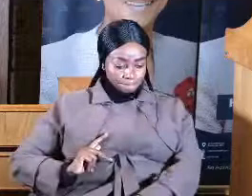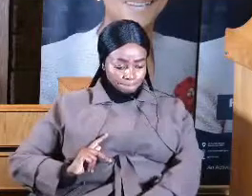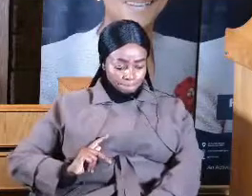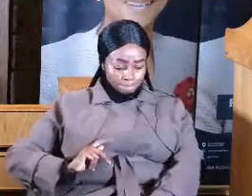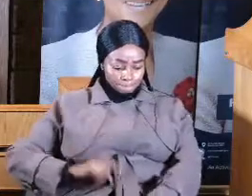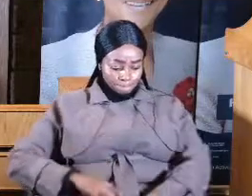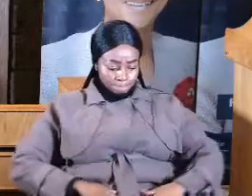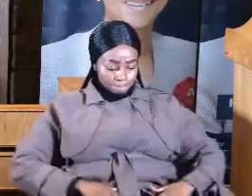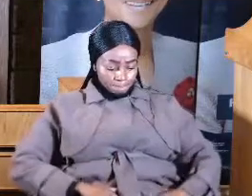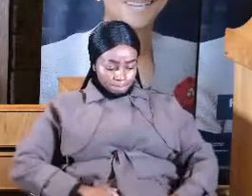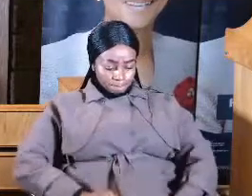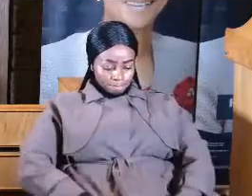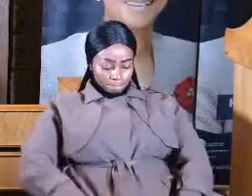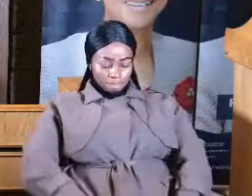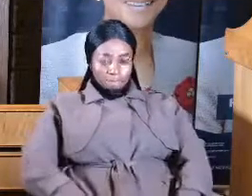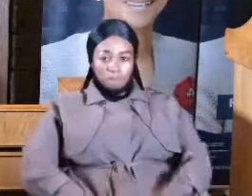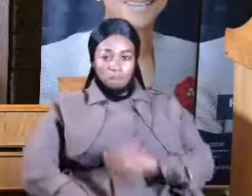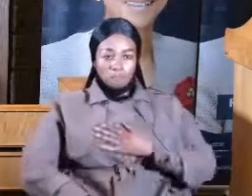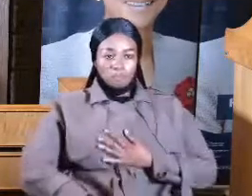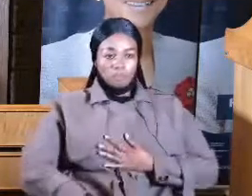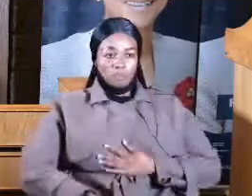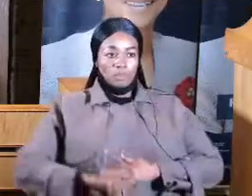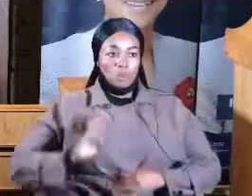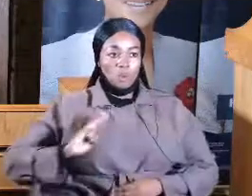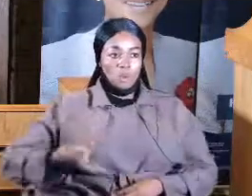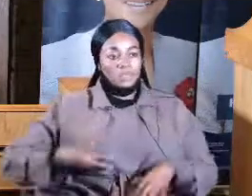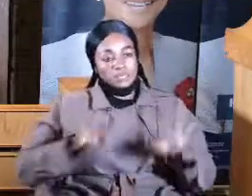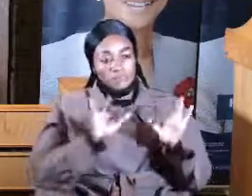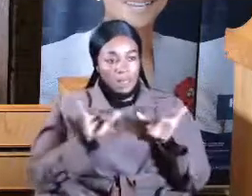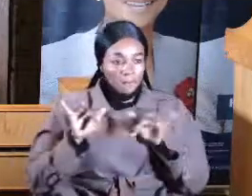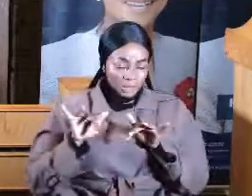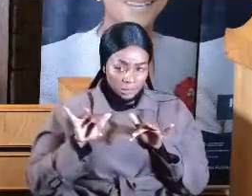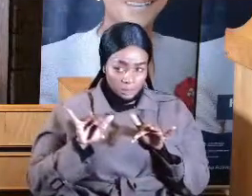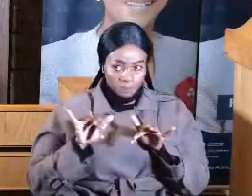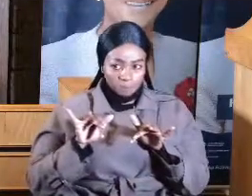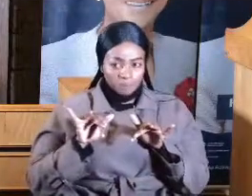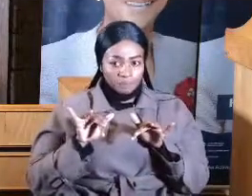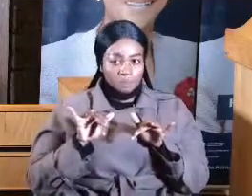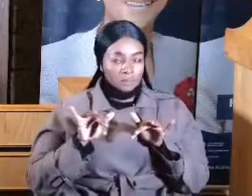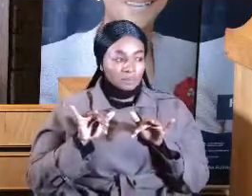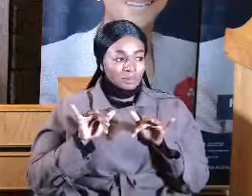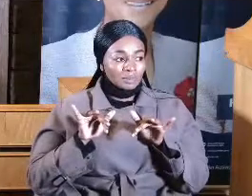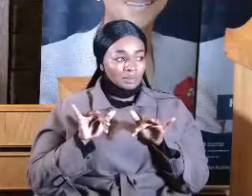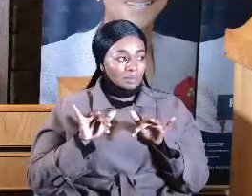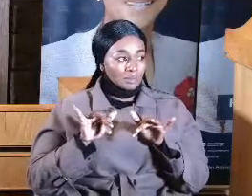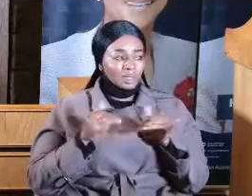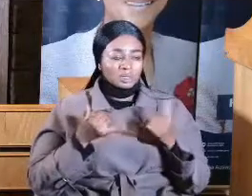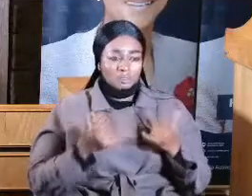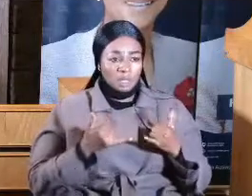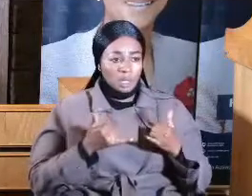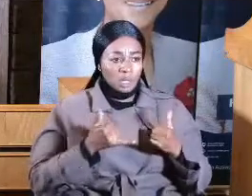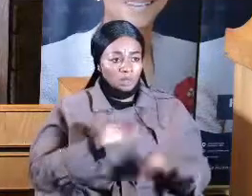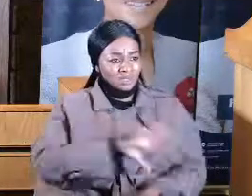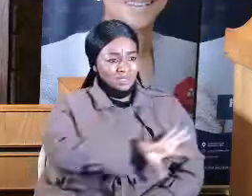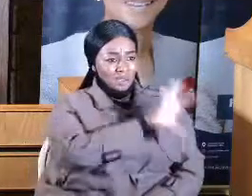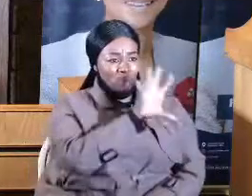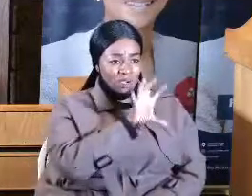Join the Women's Parliament. I'm sure our country is facing the